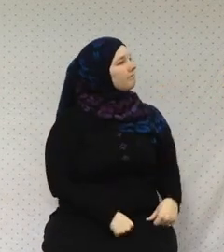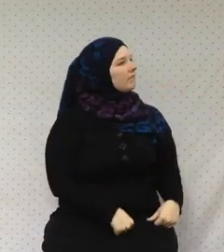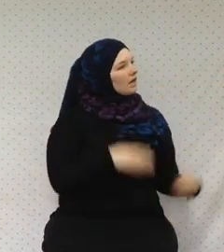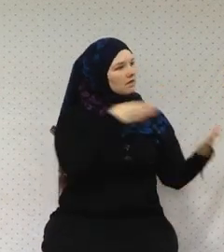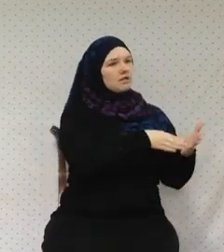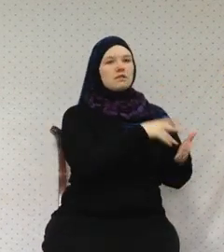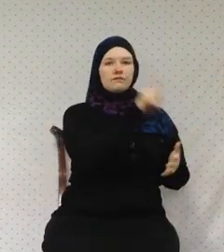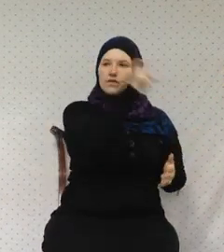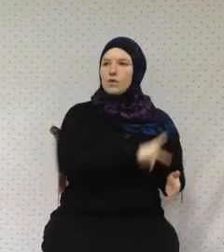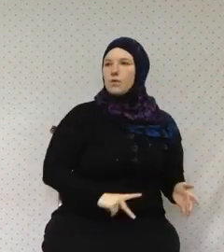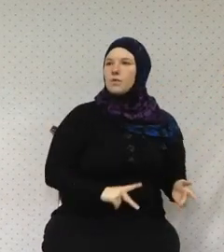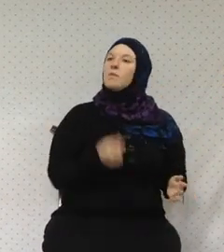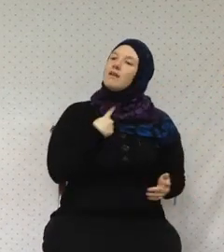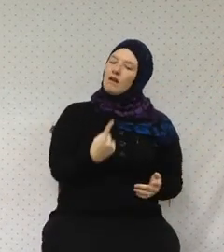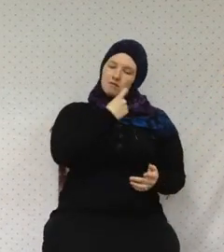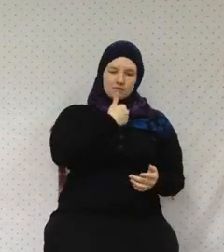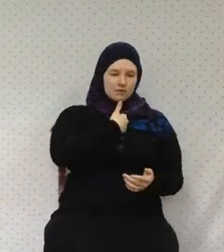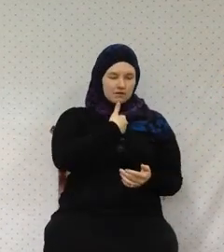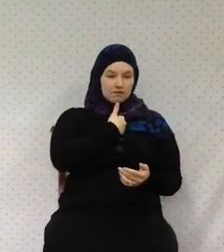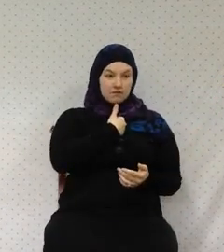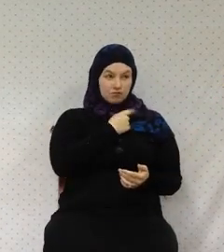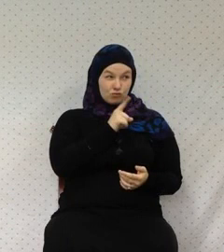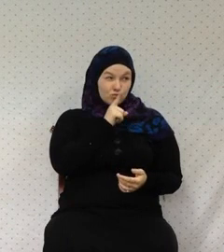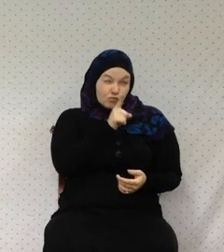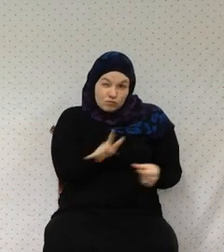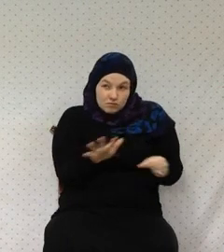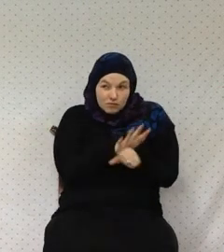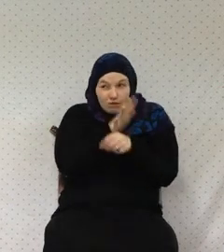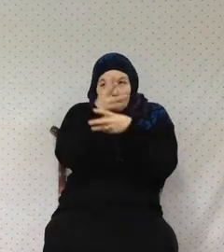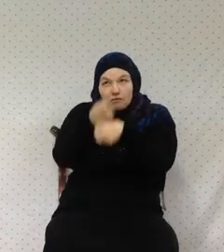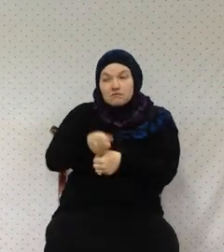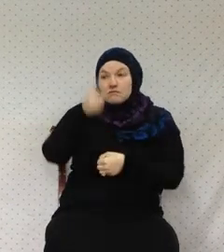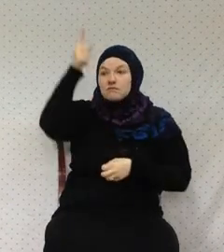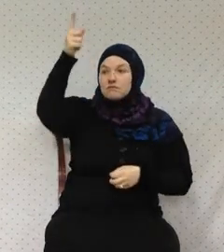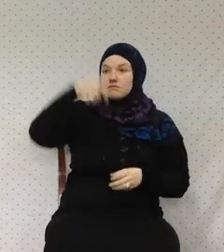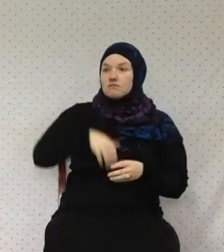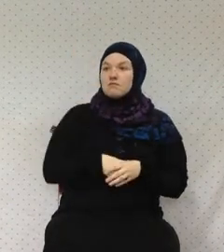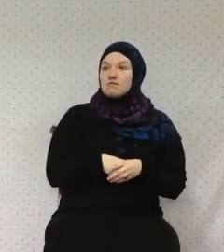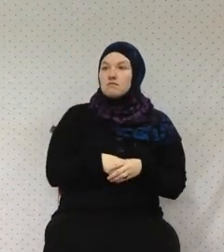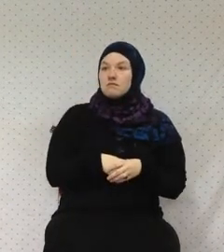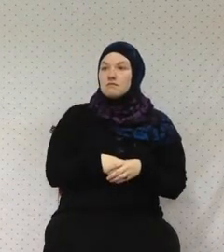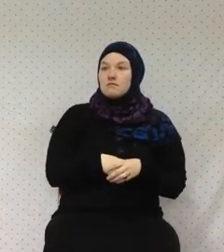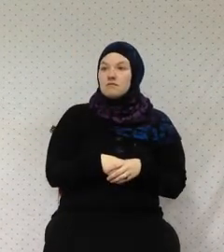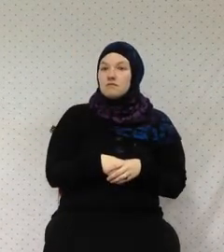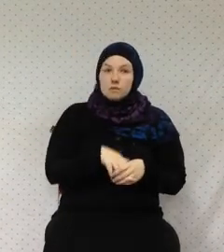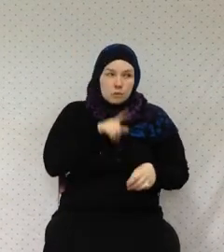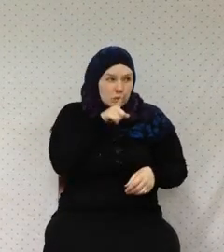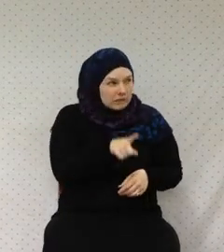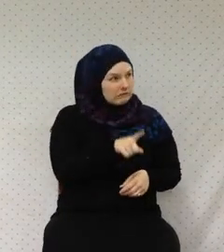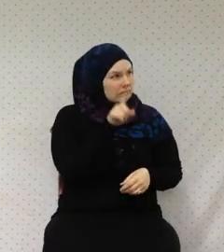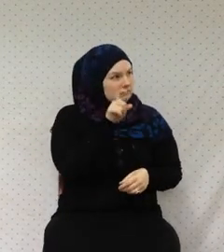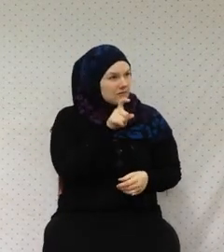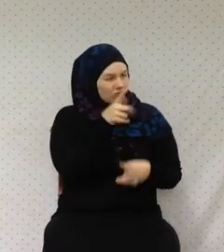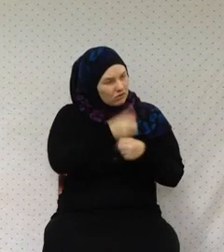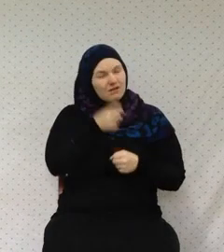So we need to ask ourselves, could we really trust Allah in a moment like this? Could we really trust